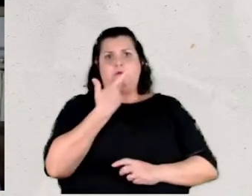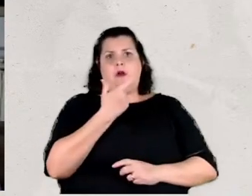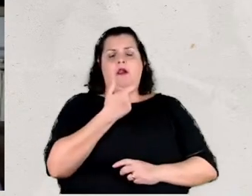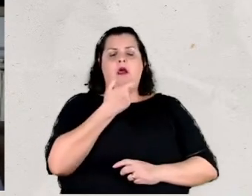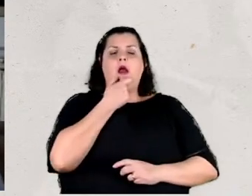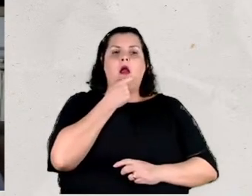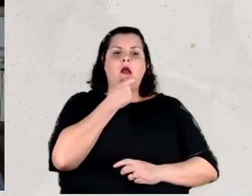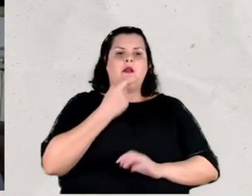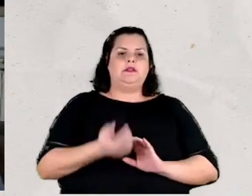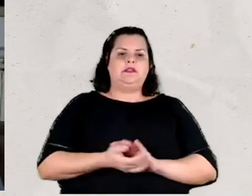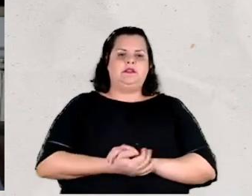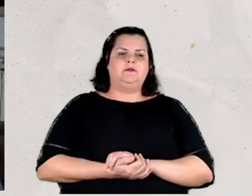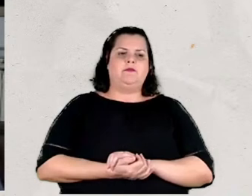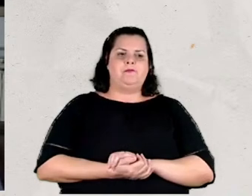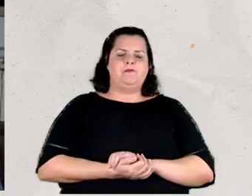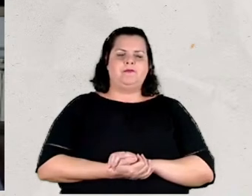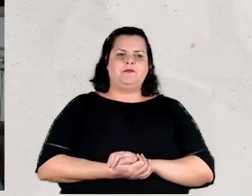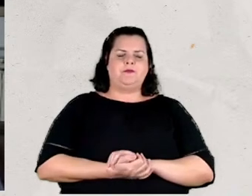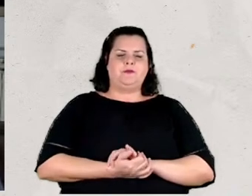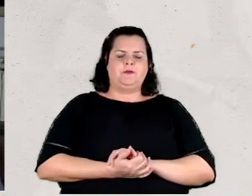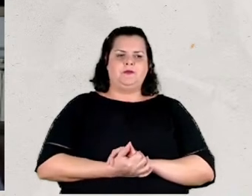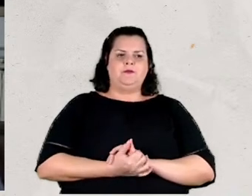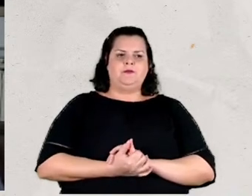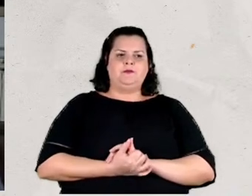What do you think about